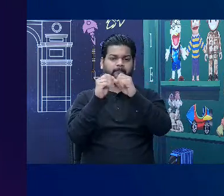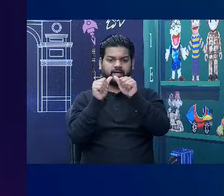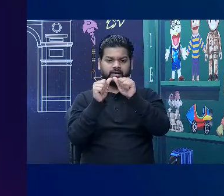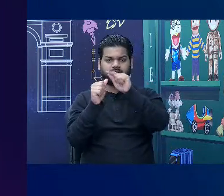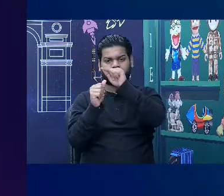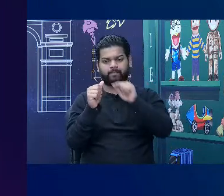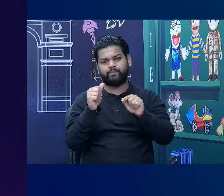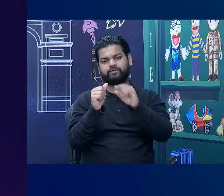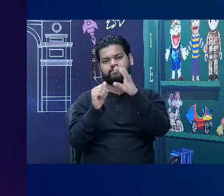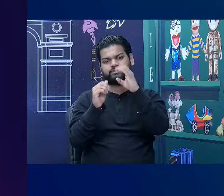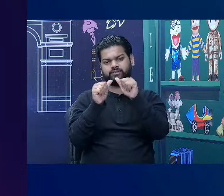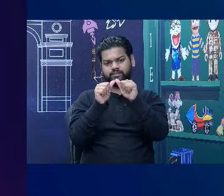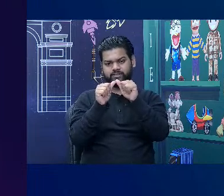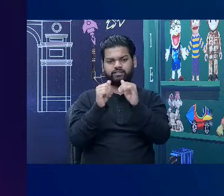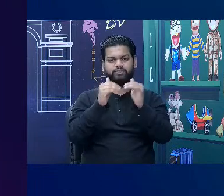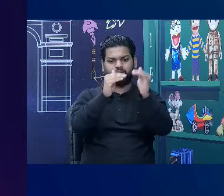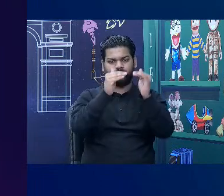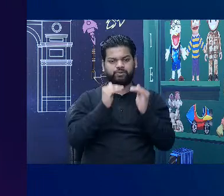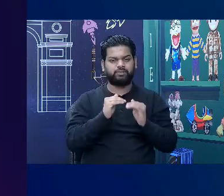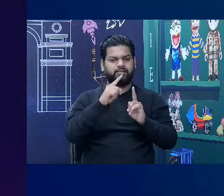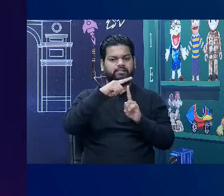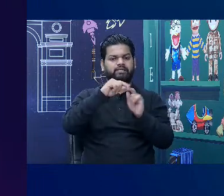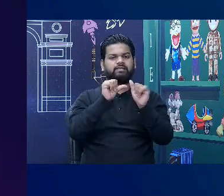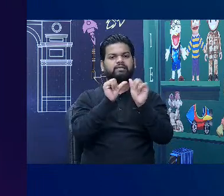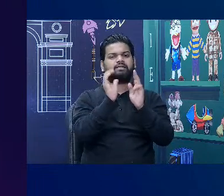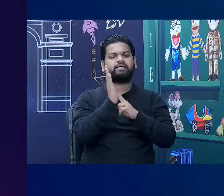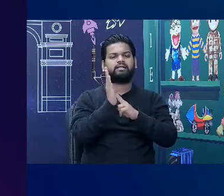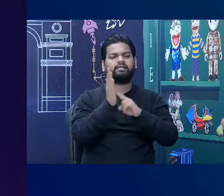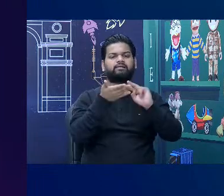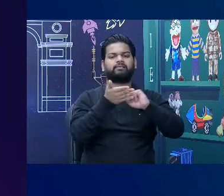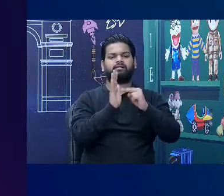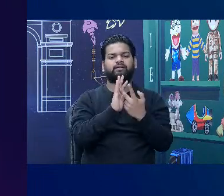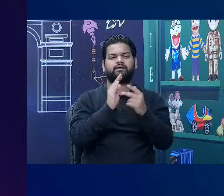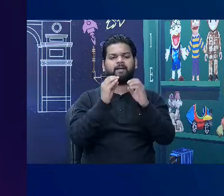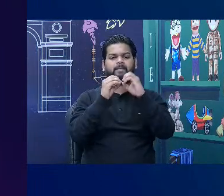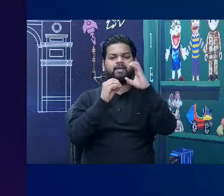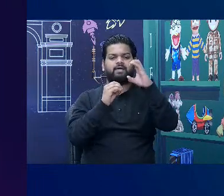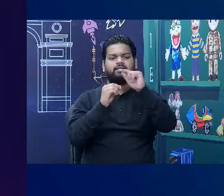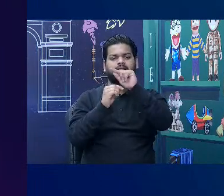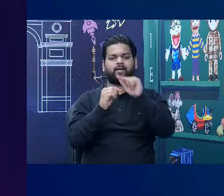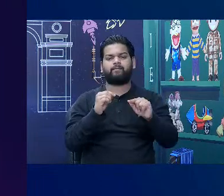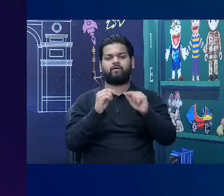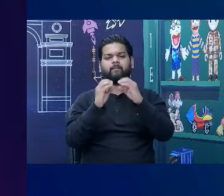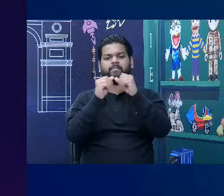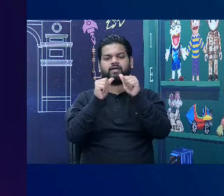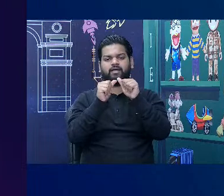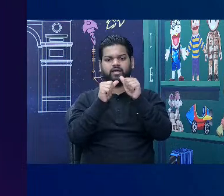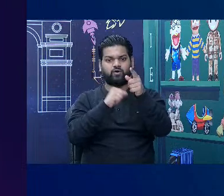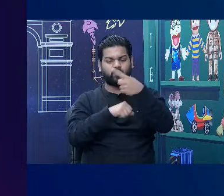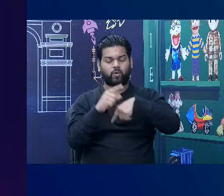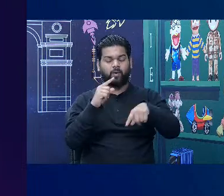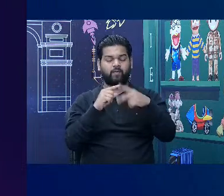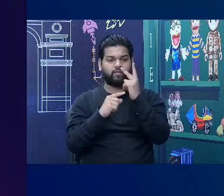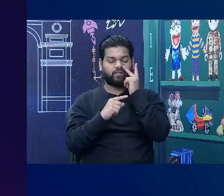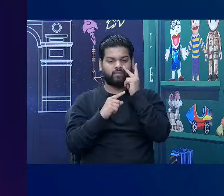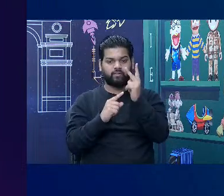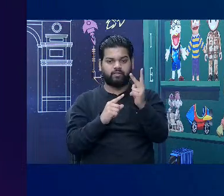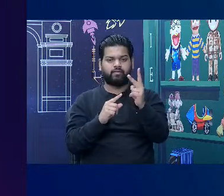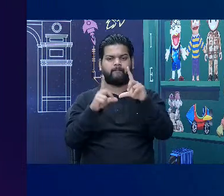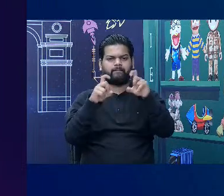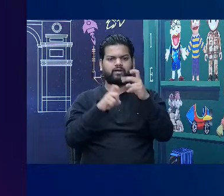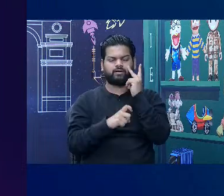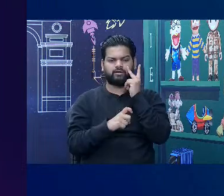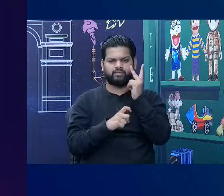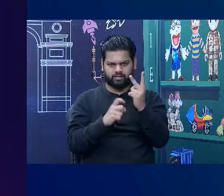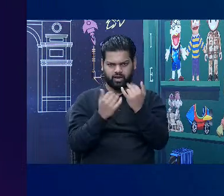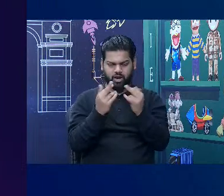hypotenuse. Base is BA and hypotenuse is CA. So it is B upon H. What is tan A?